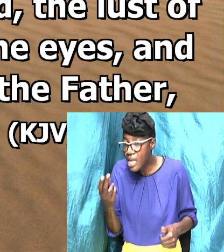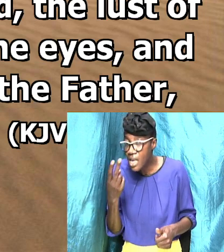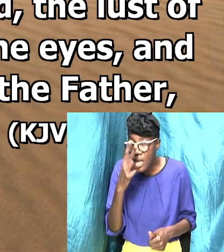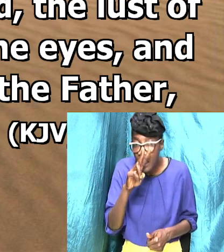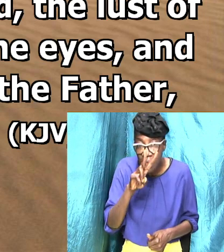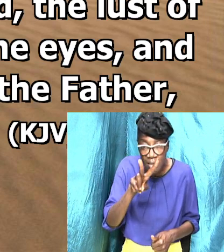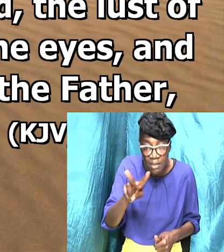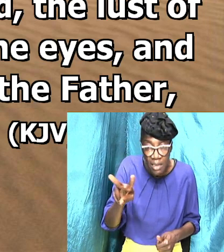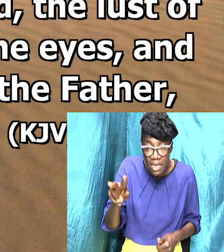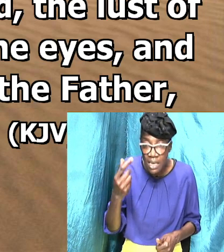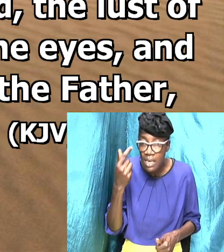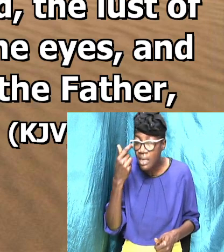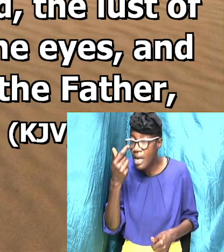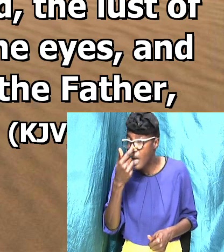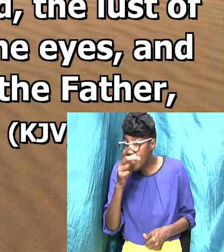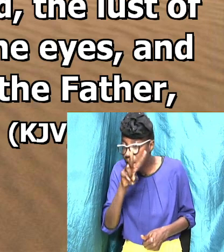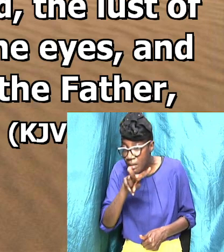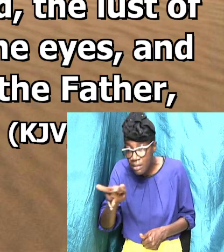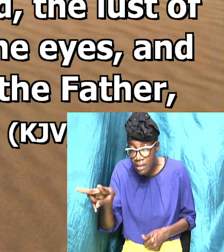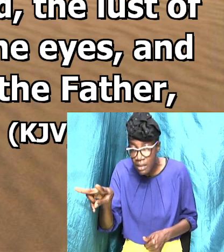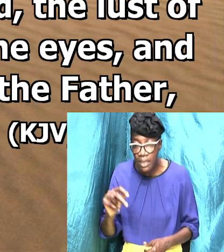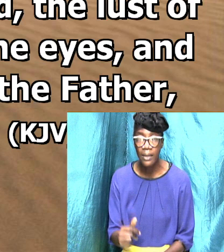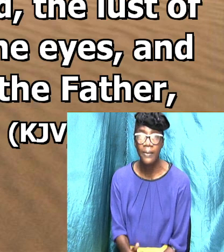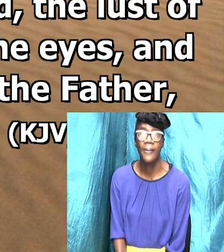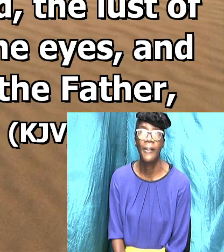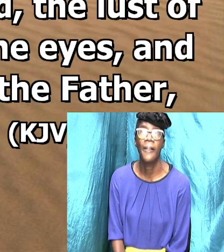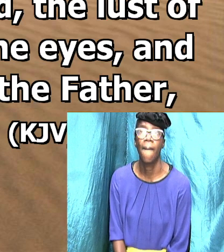see, your eyes see.